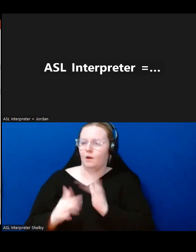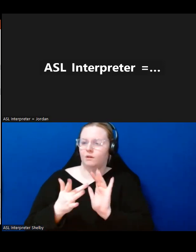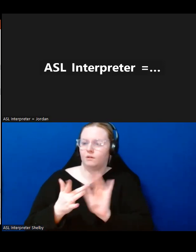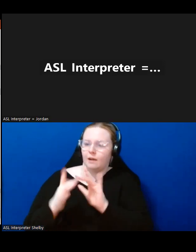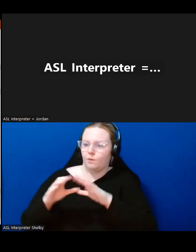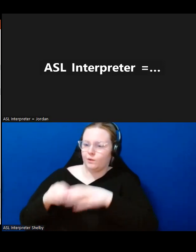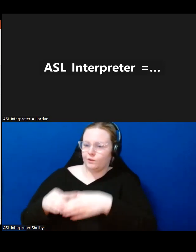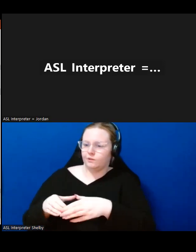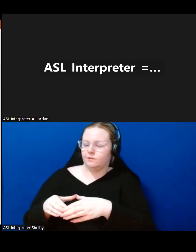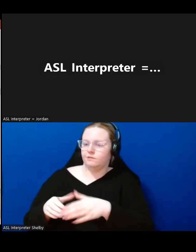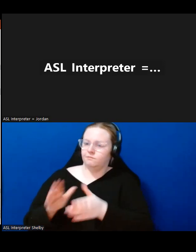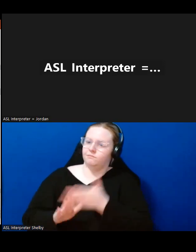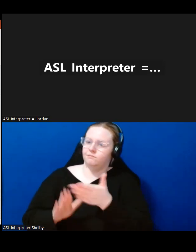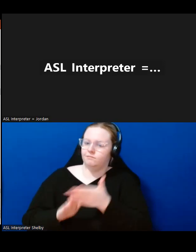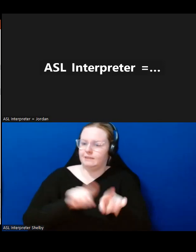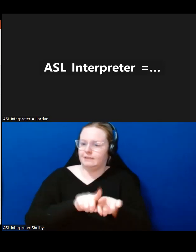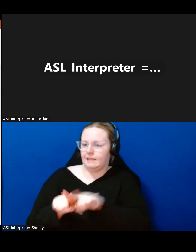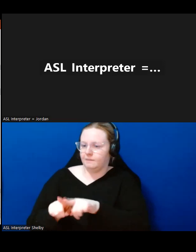work.